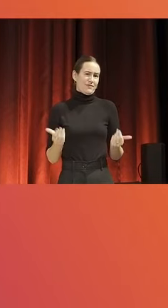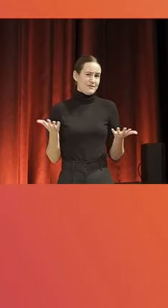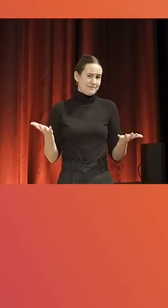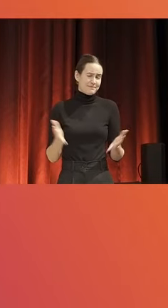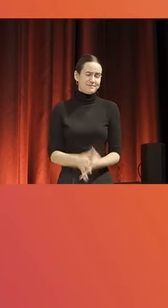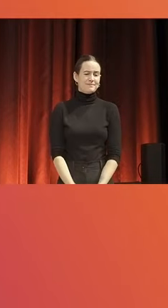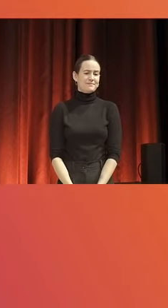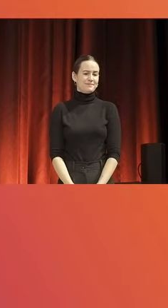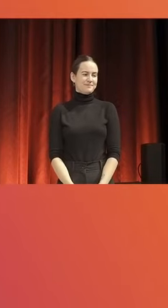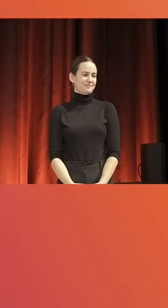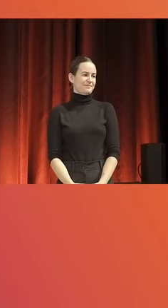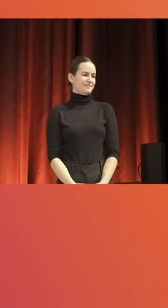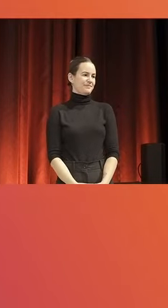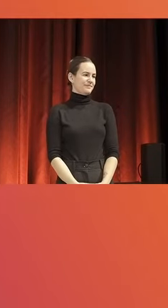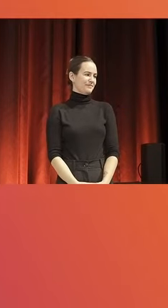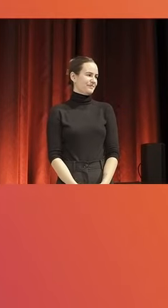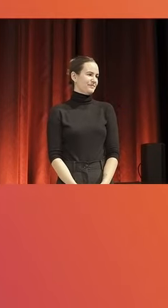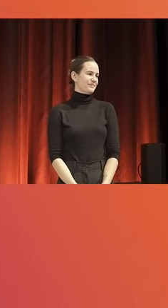Thanks.